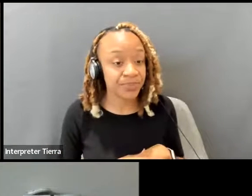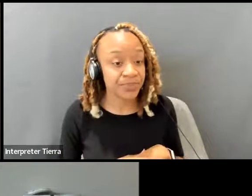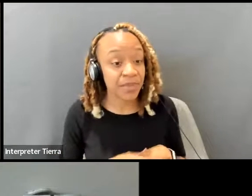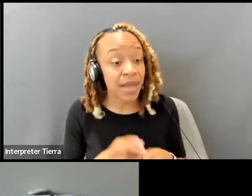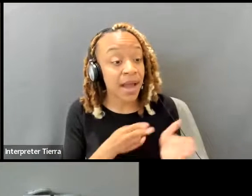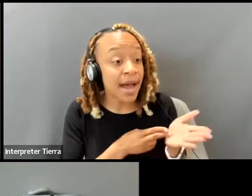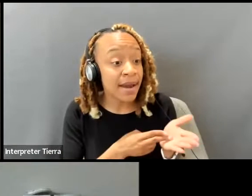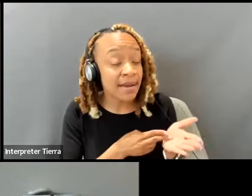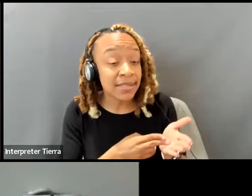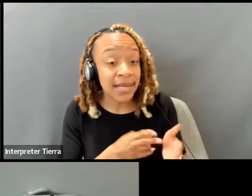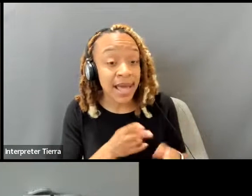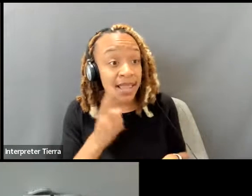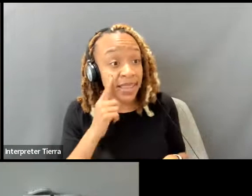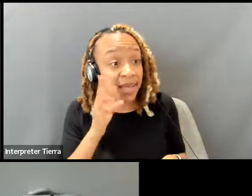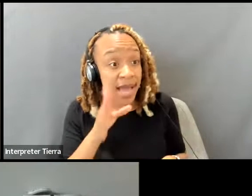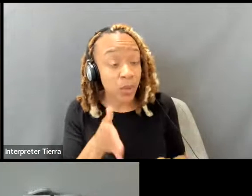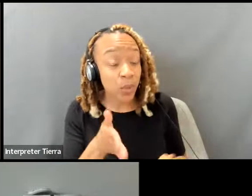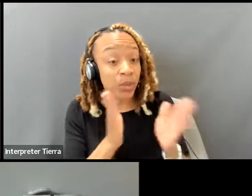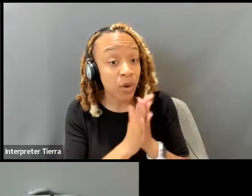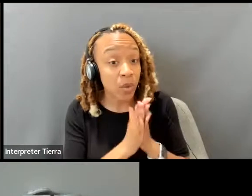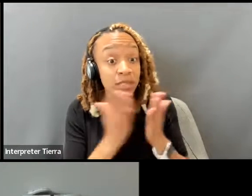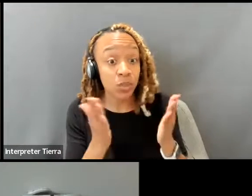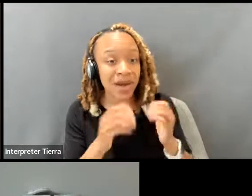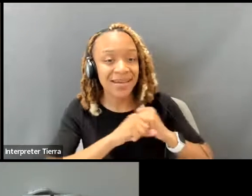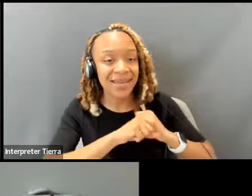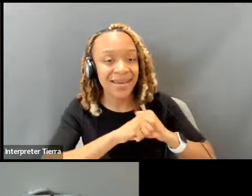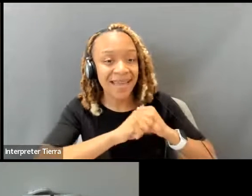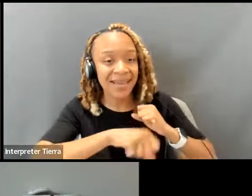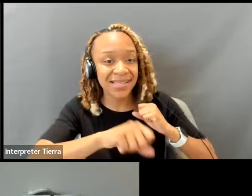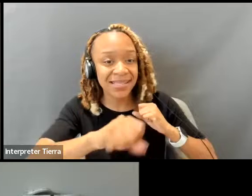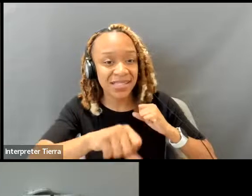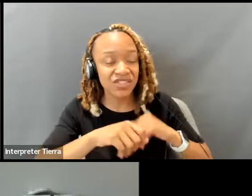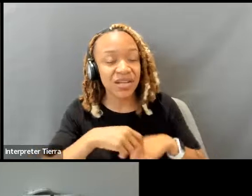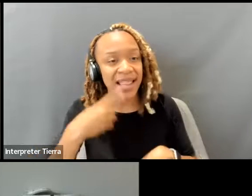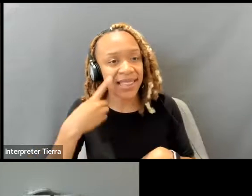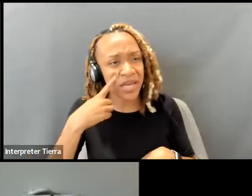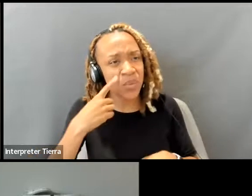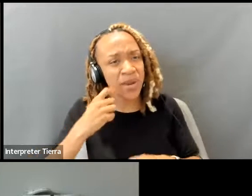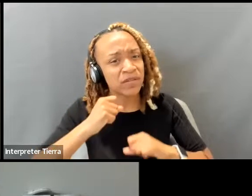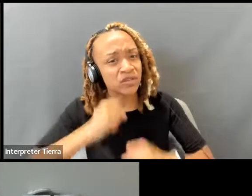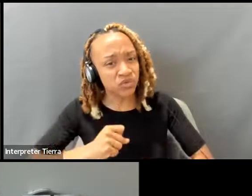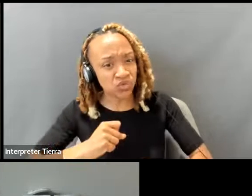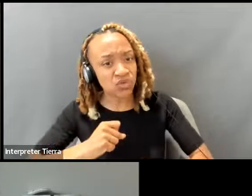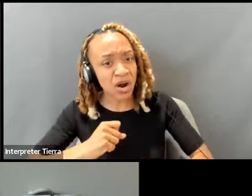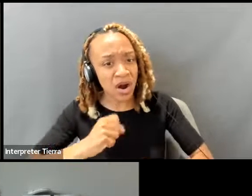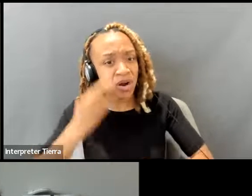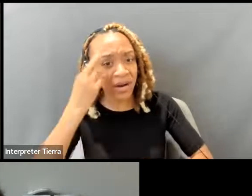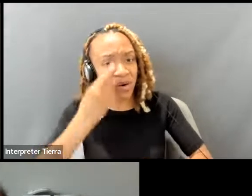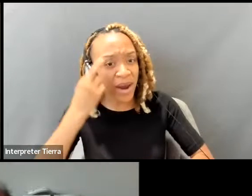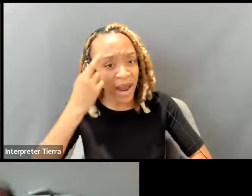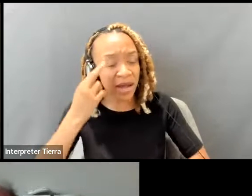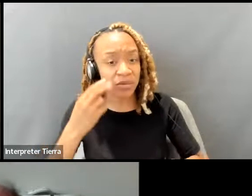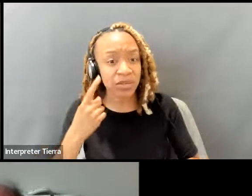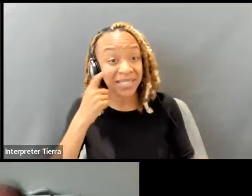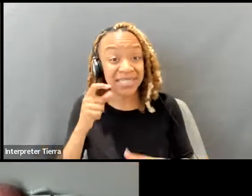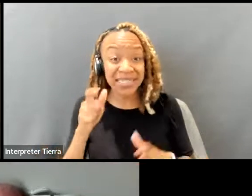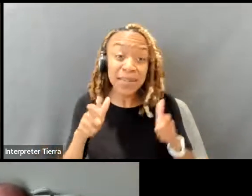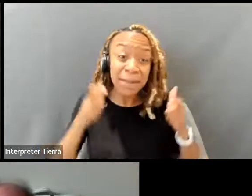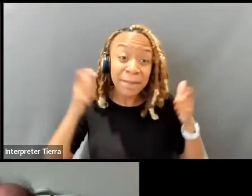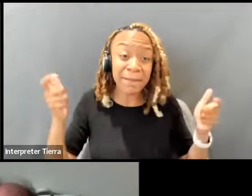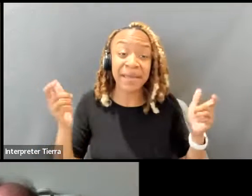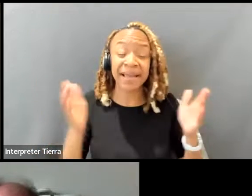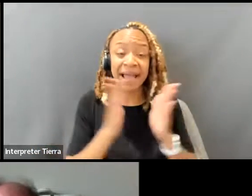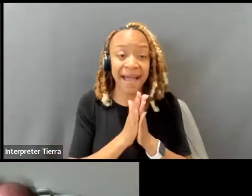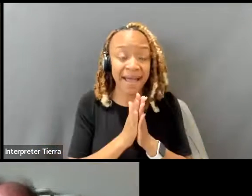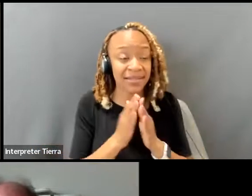this situation is an extension. I mean, I think we have really strong grounds for one. This is a huge ask that they have. They